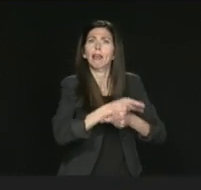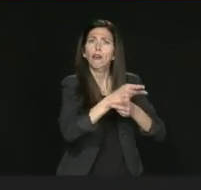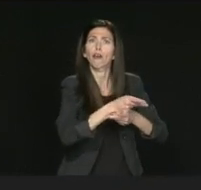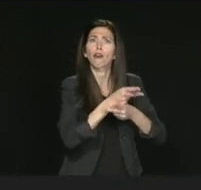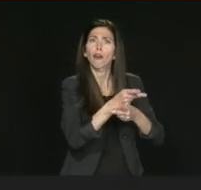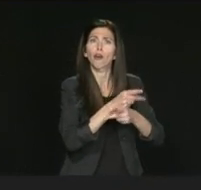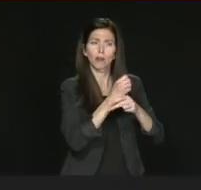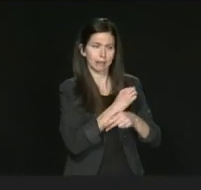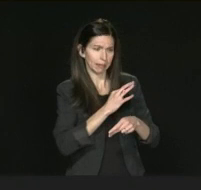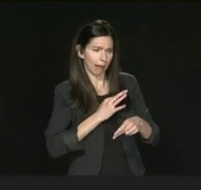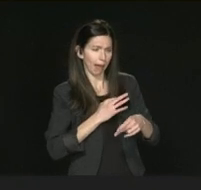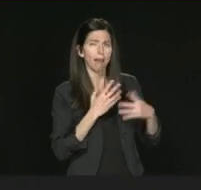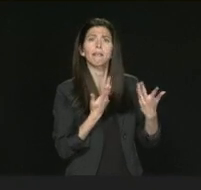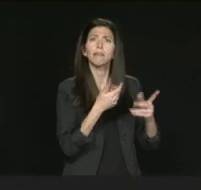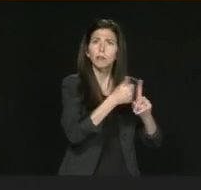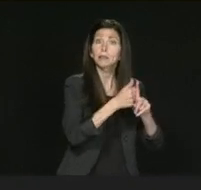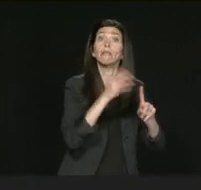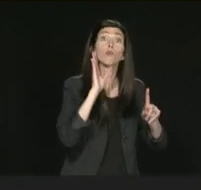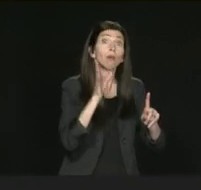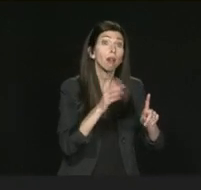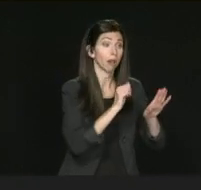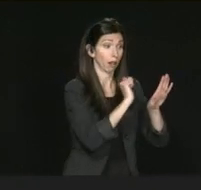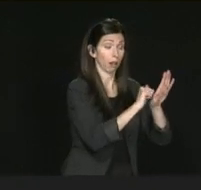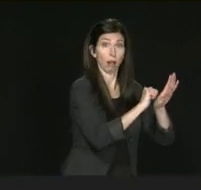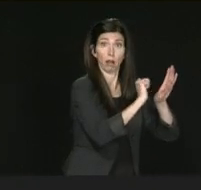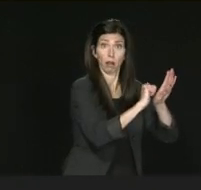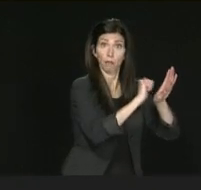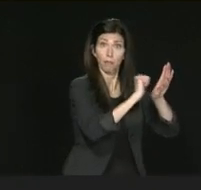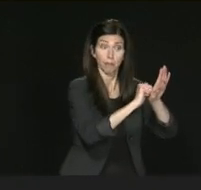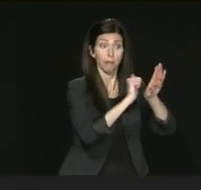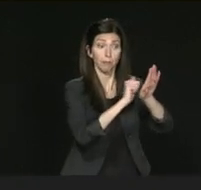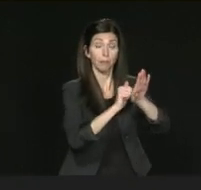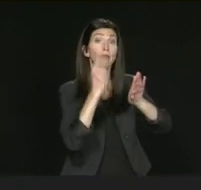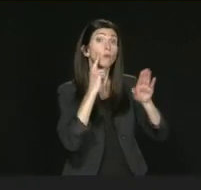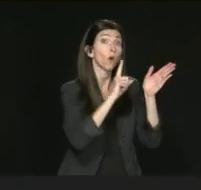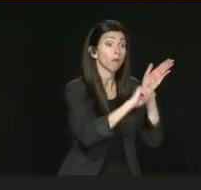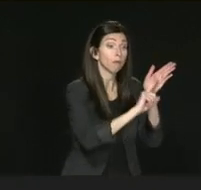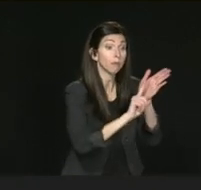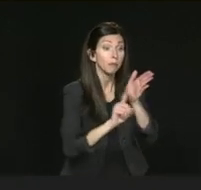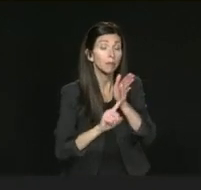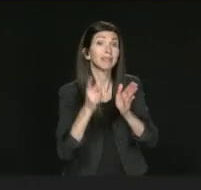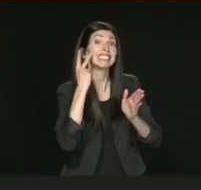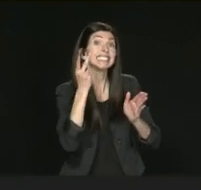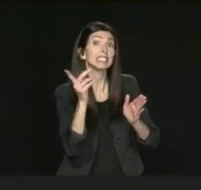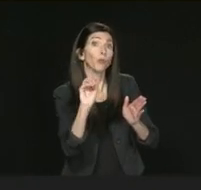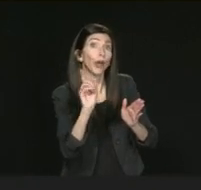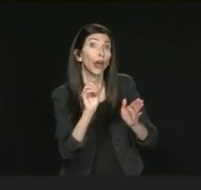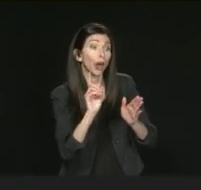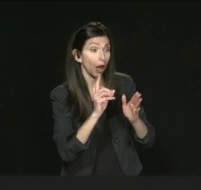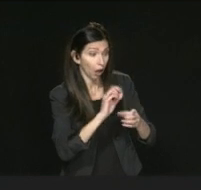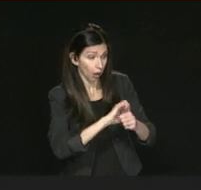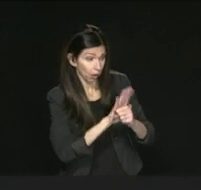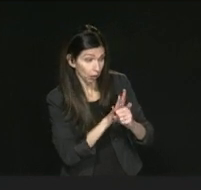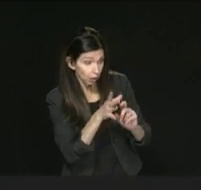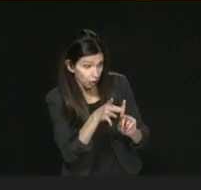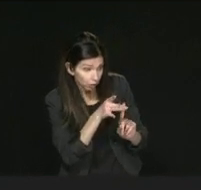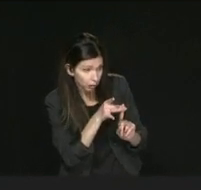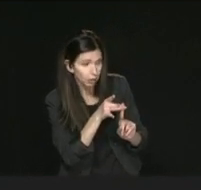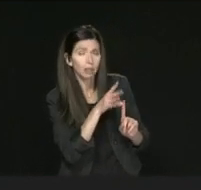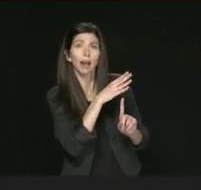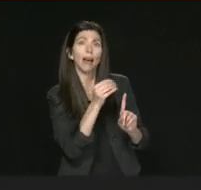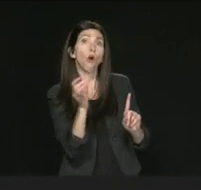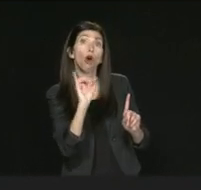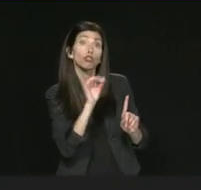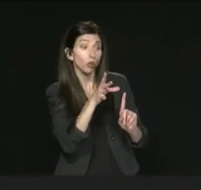investigation to see if there's any cases, to do case finding, contact tracing. So they are really seized with the